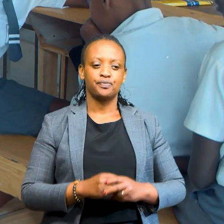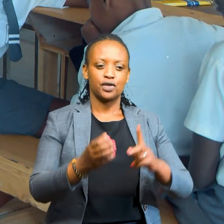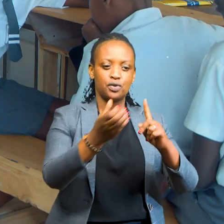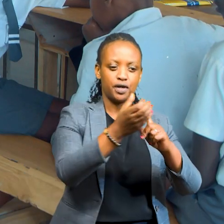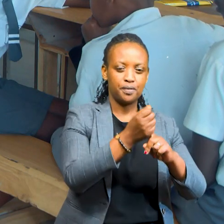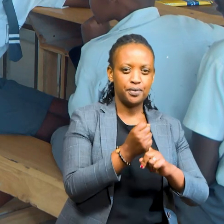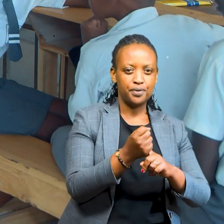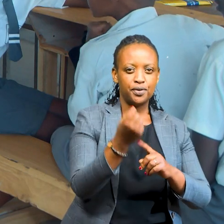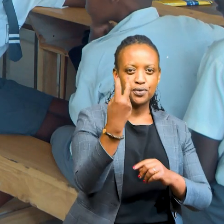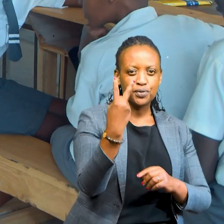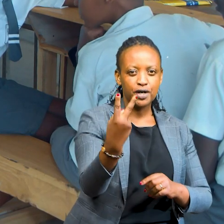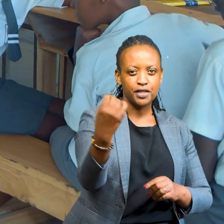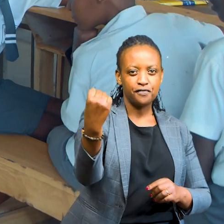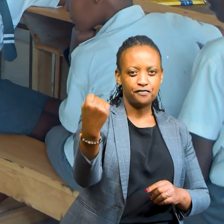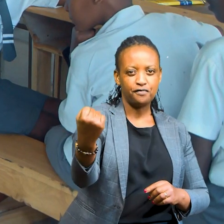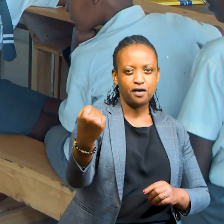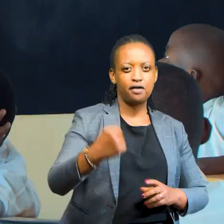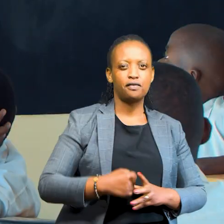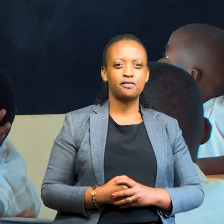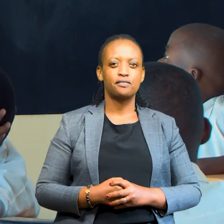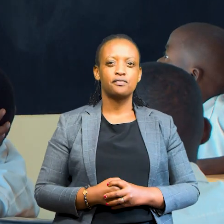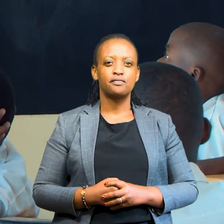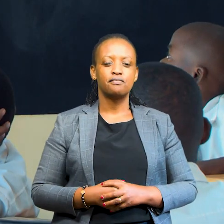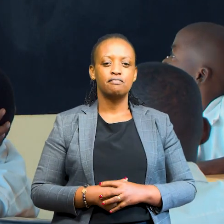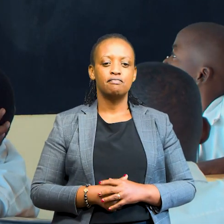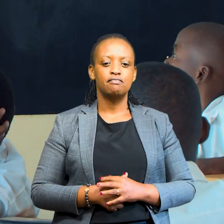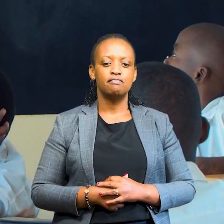To get 25.